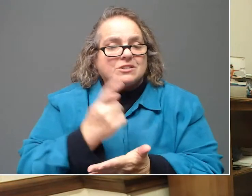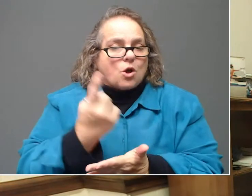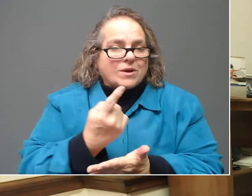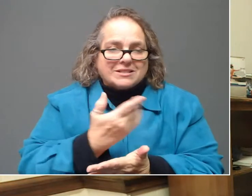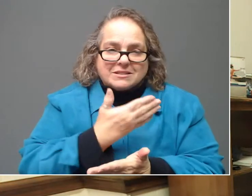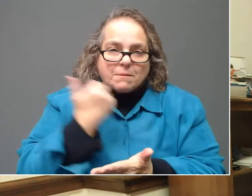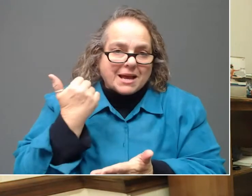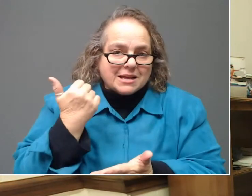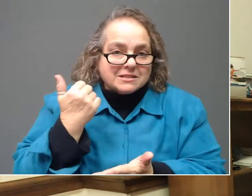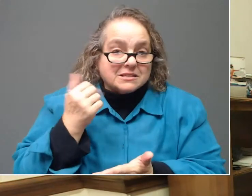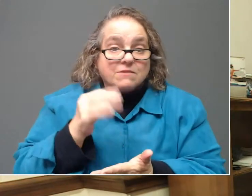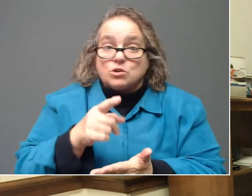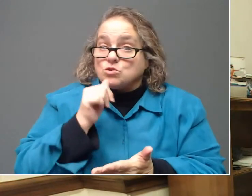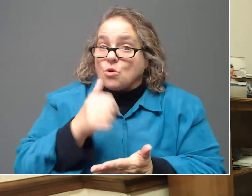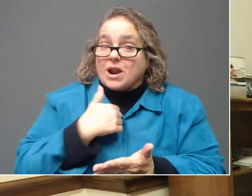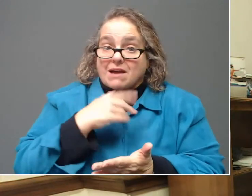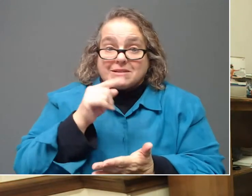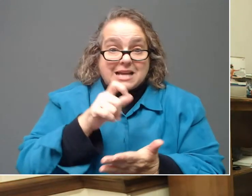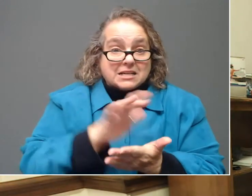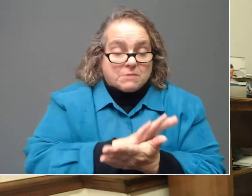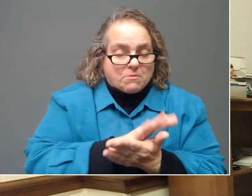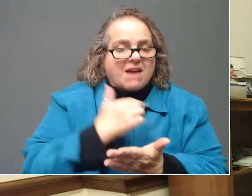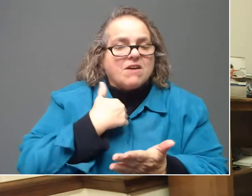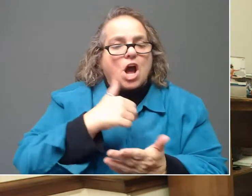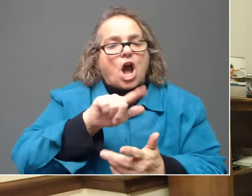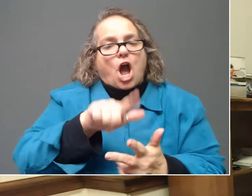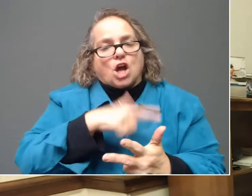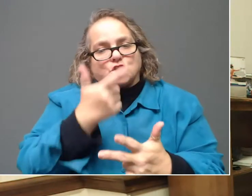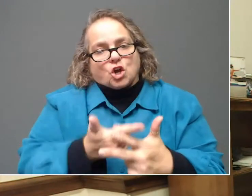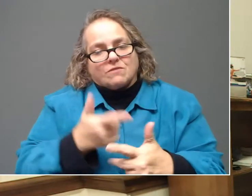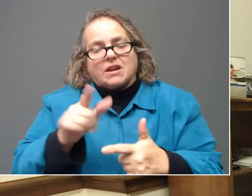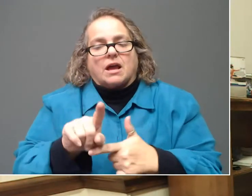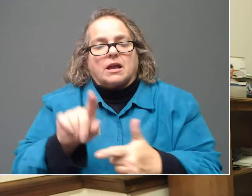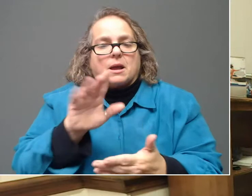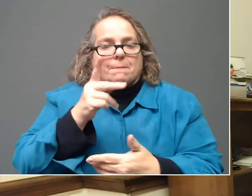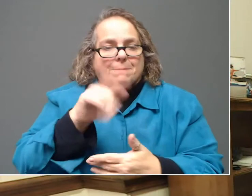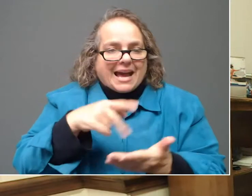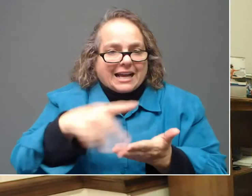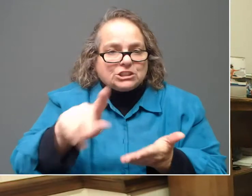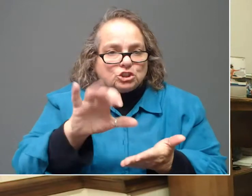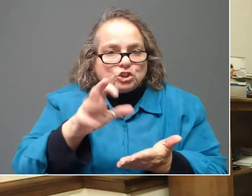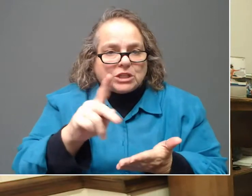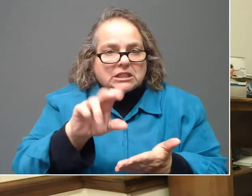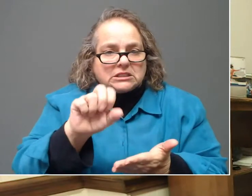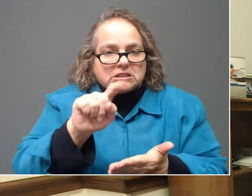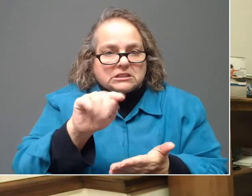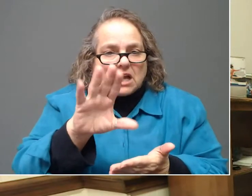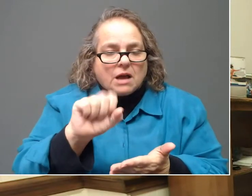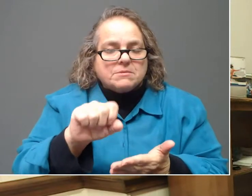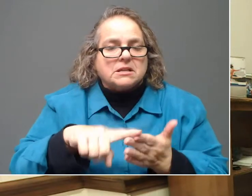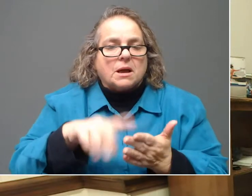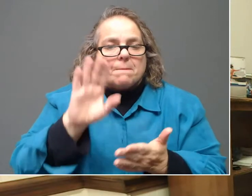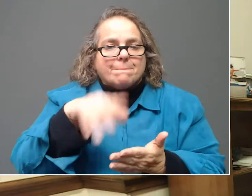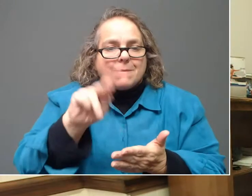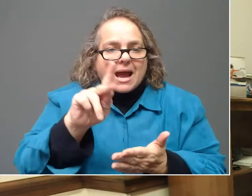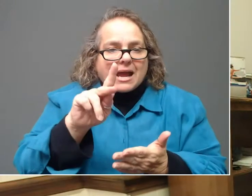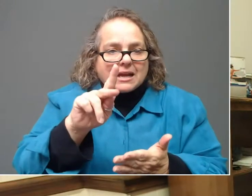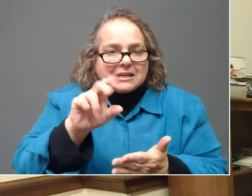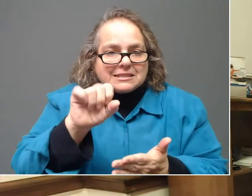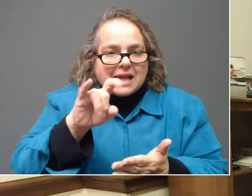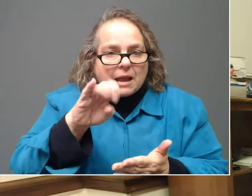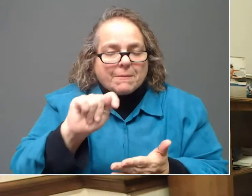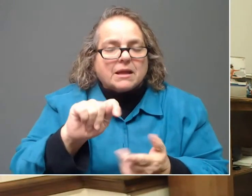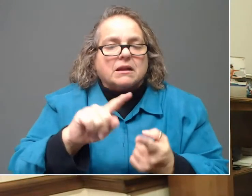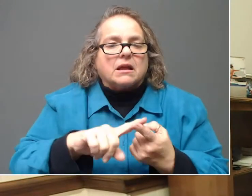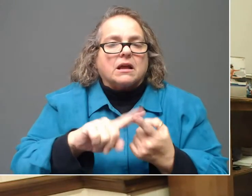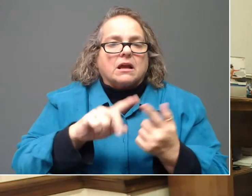are not available, there are some alternatives such as paycheck stubs, bank statements, contracts, other things. Now,